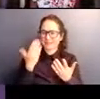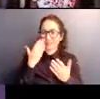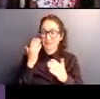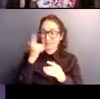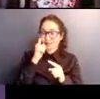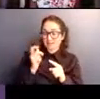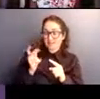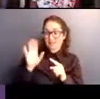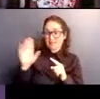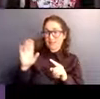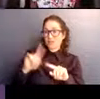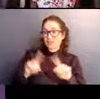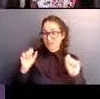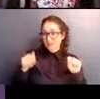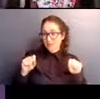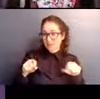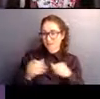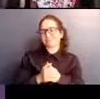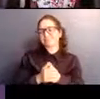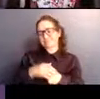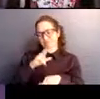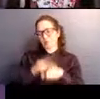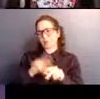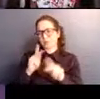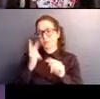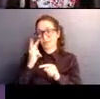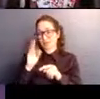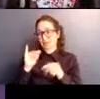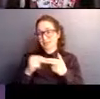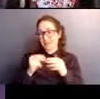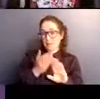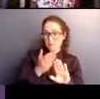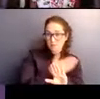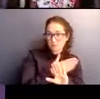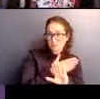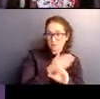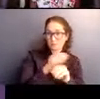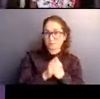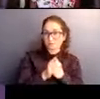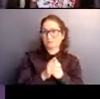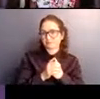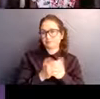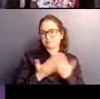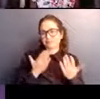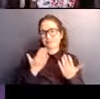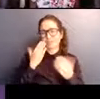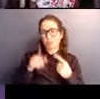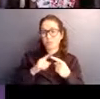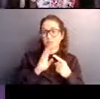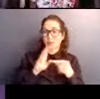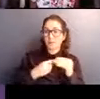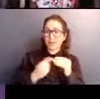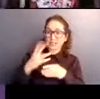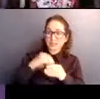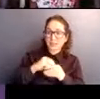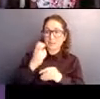abilities, of course, these individuals that you saw on the slide before, we had talked about autism, we had talked about